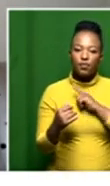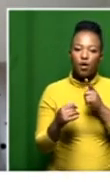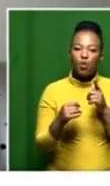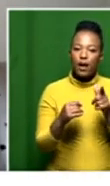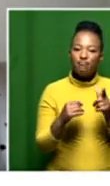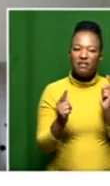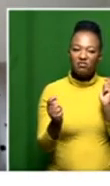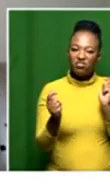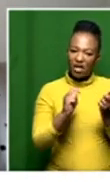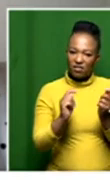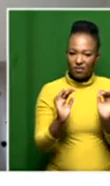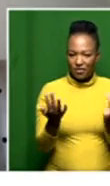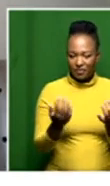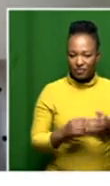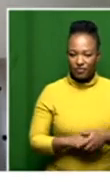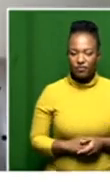turnaround came about.